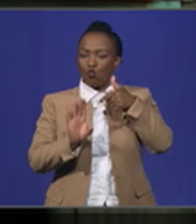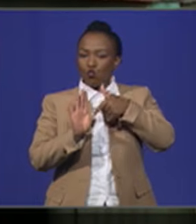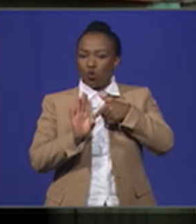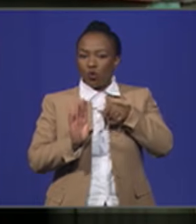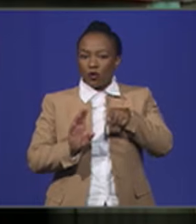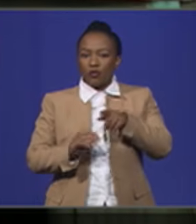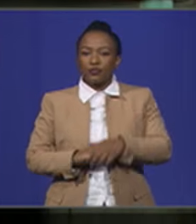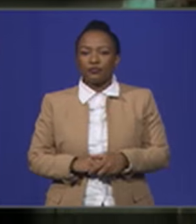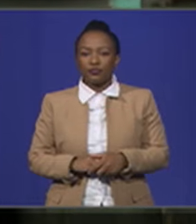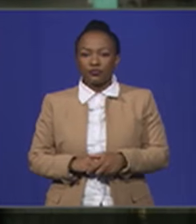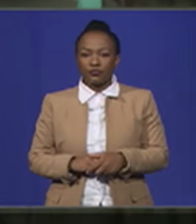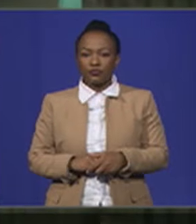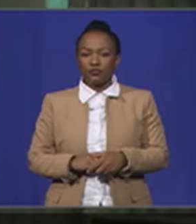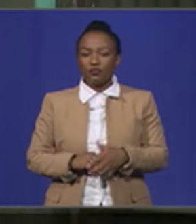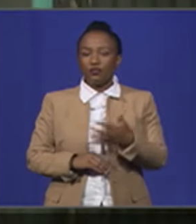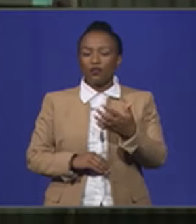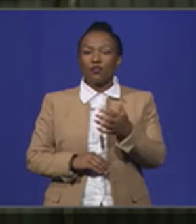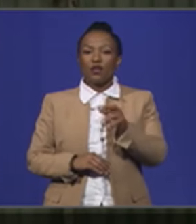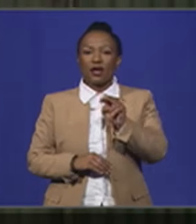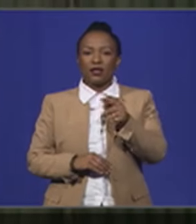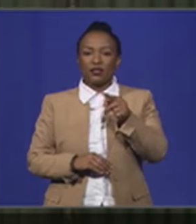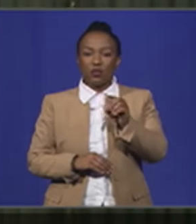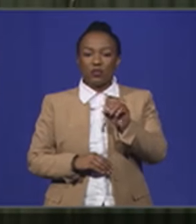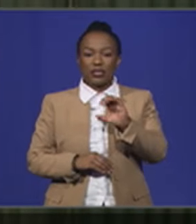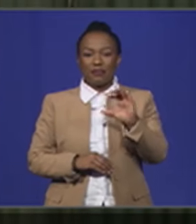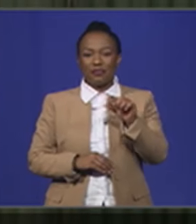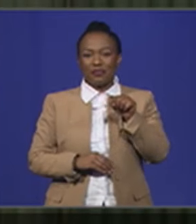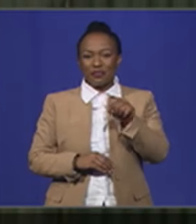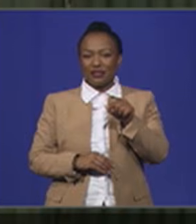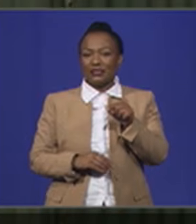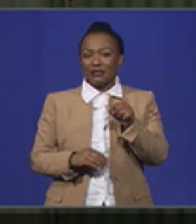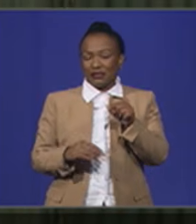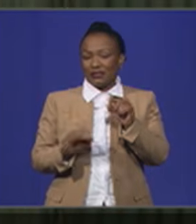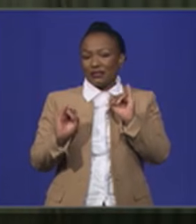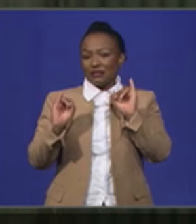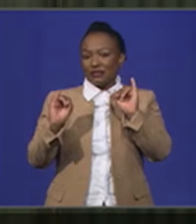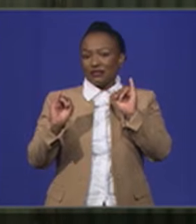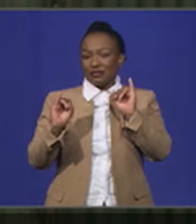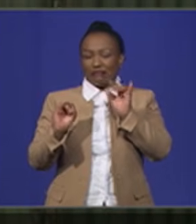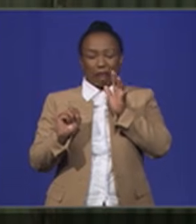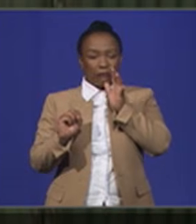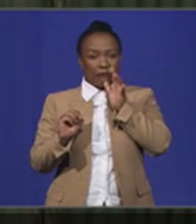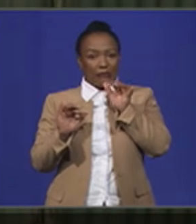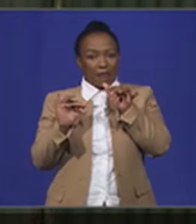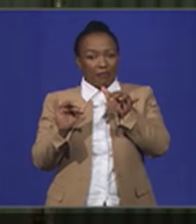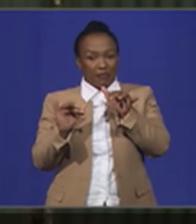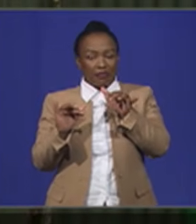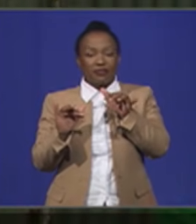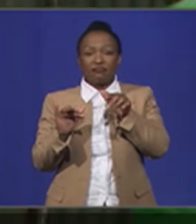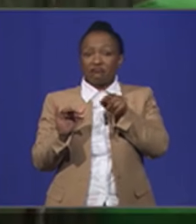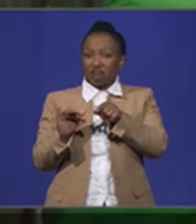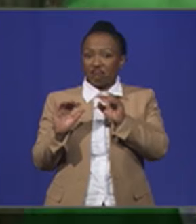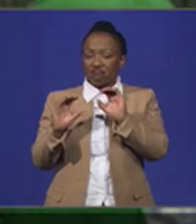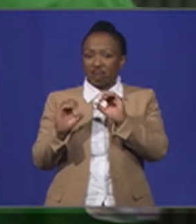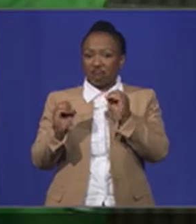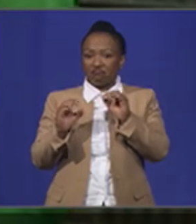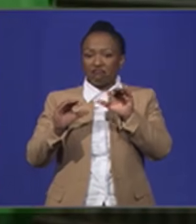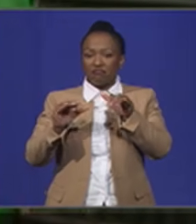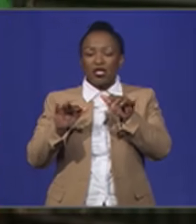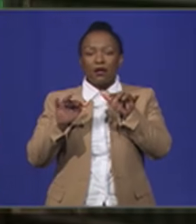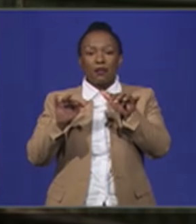boneng thuso ya matlole sa baagi kwa Eastern Cape bo le tobo. Go latela koketsego eno, setheo se tlamela baagi